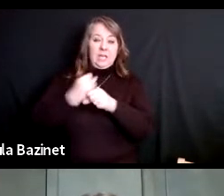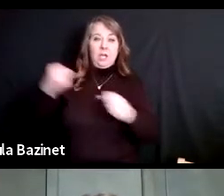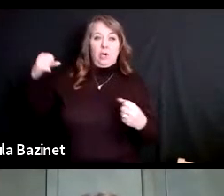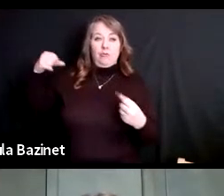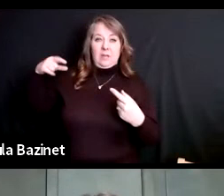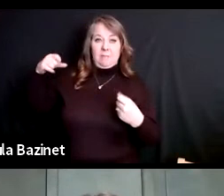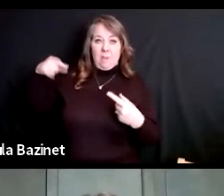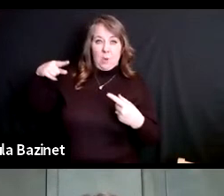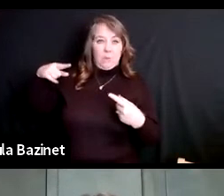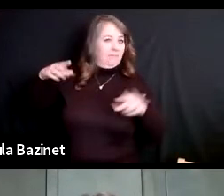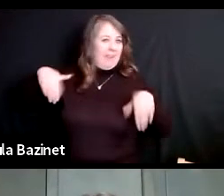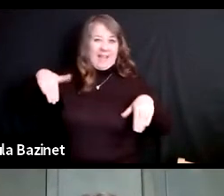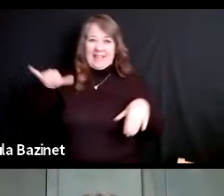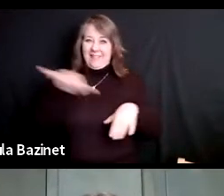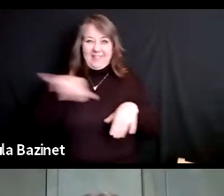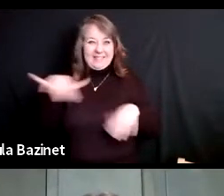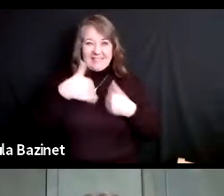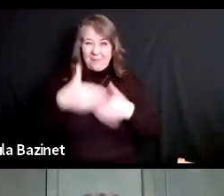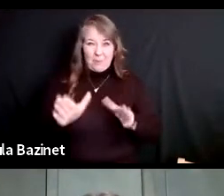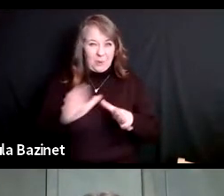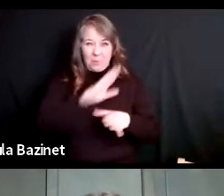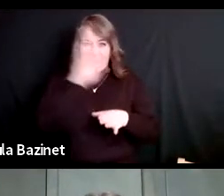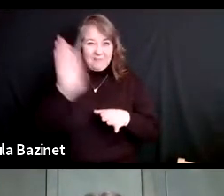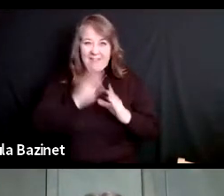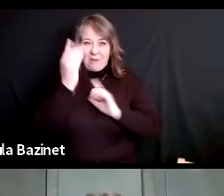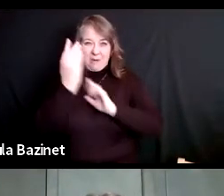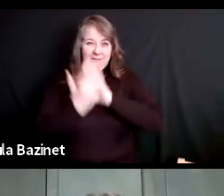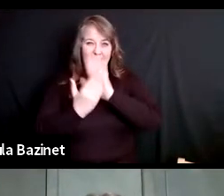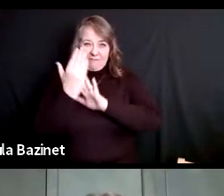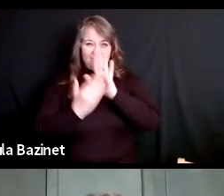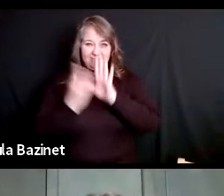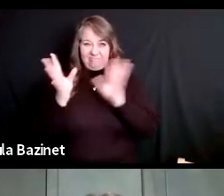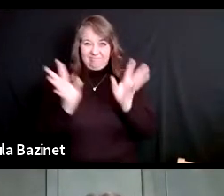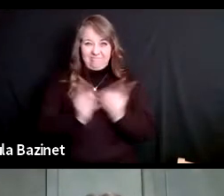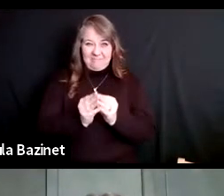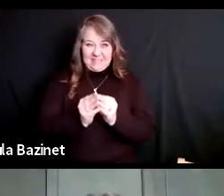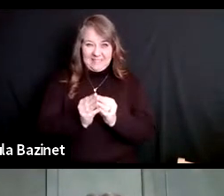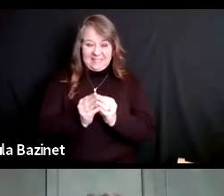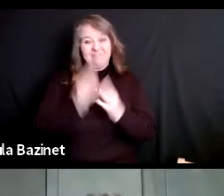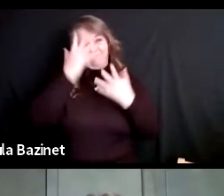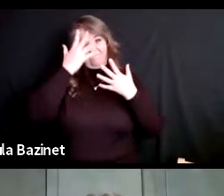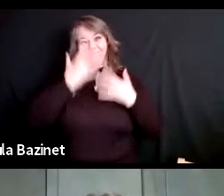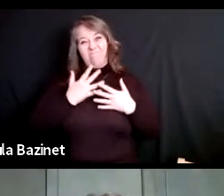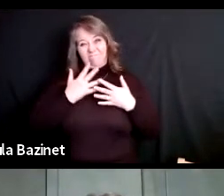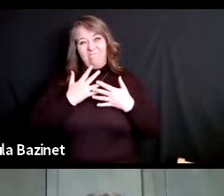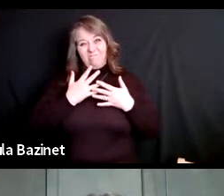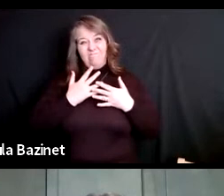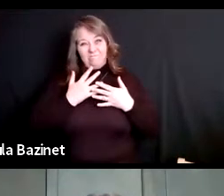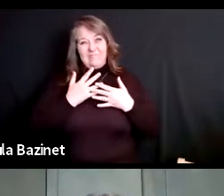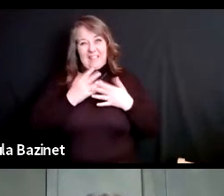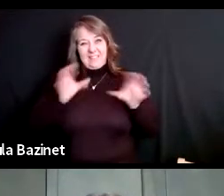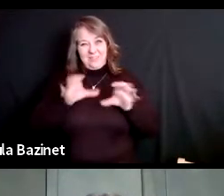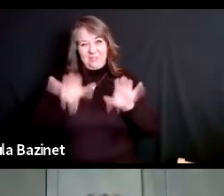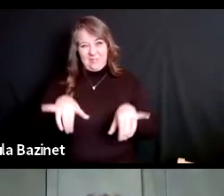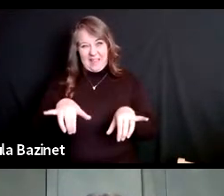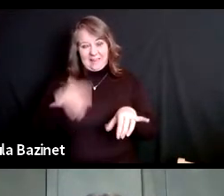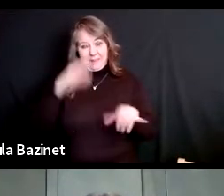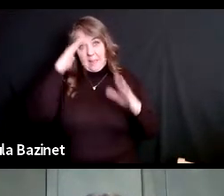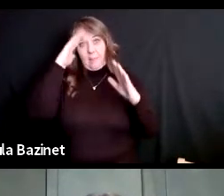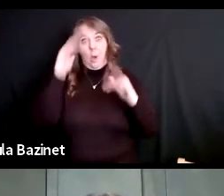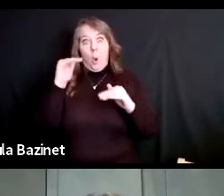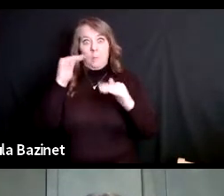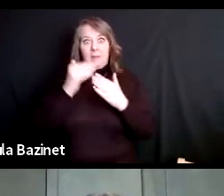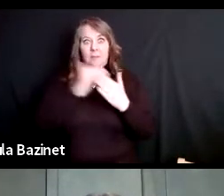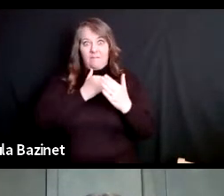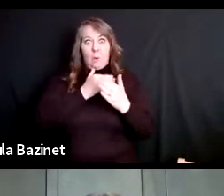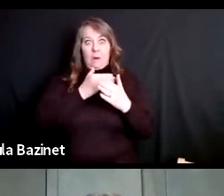same room. We've never met, and it's sad for me to do that. I hope before this is over that we